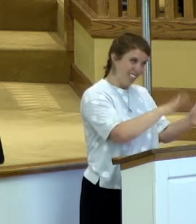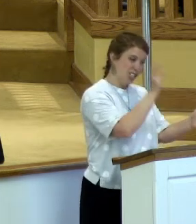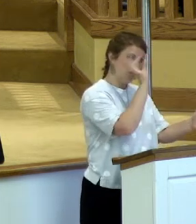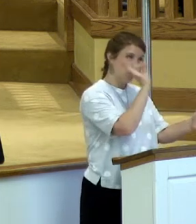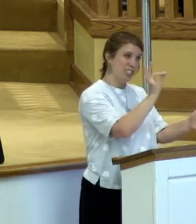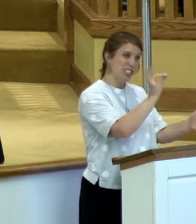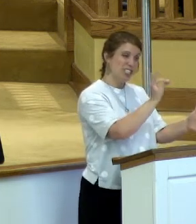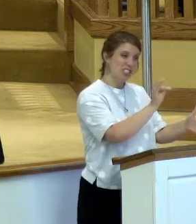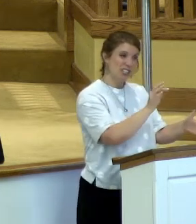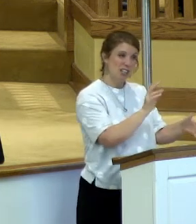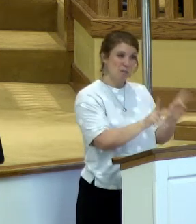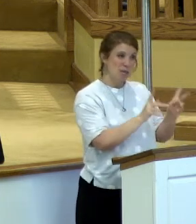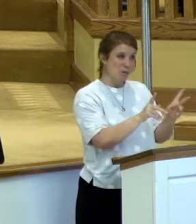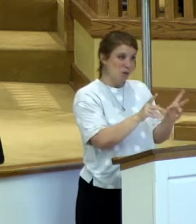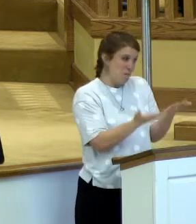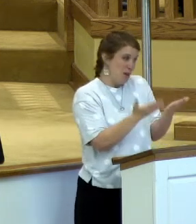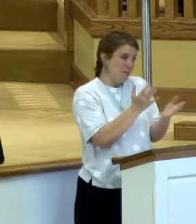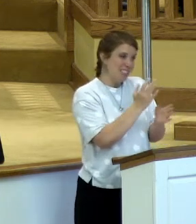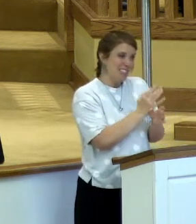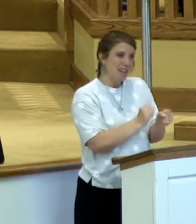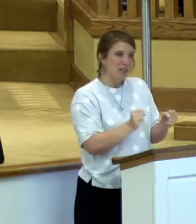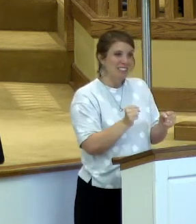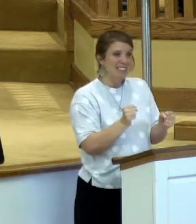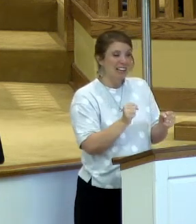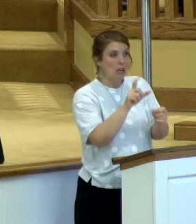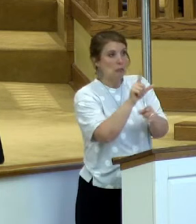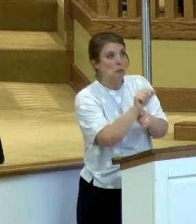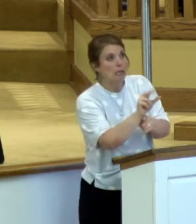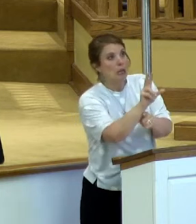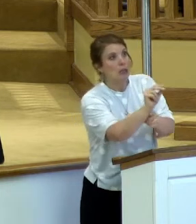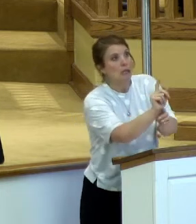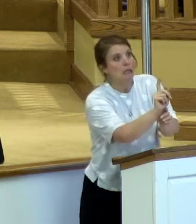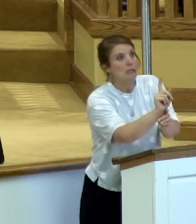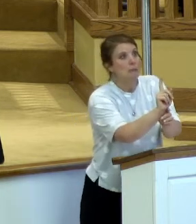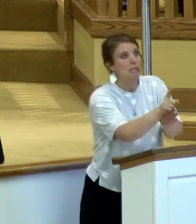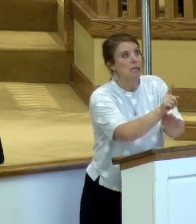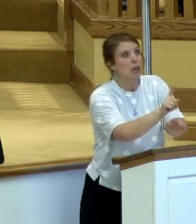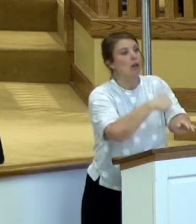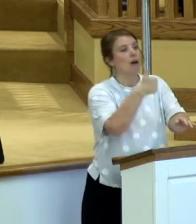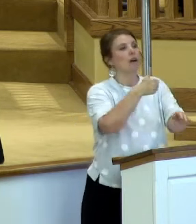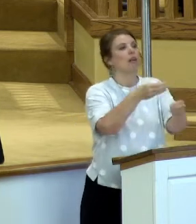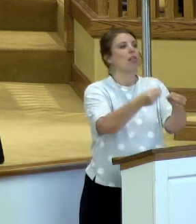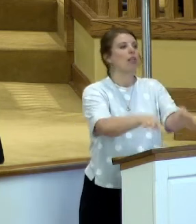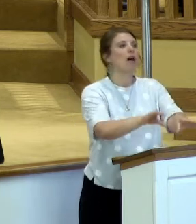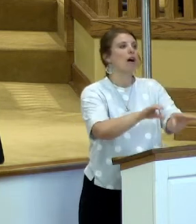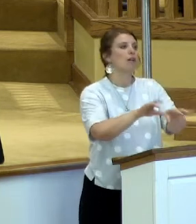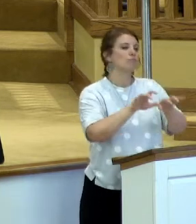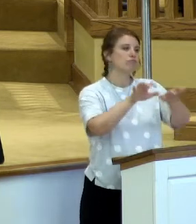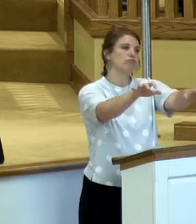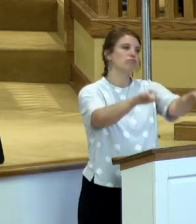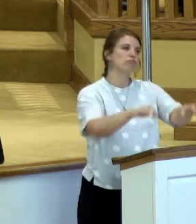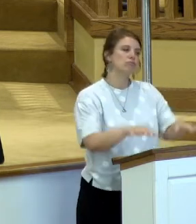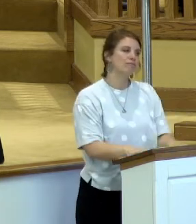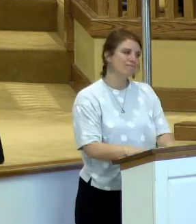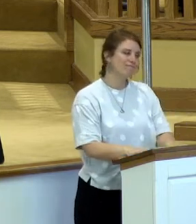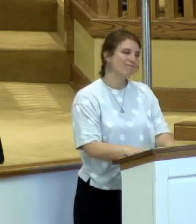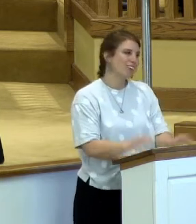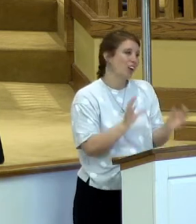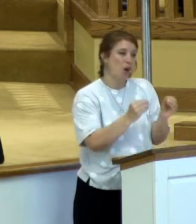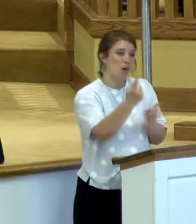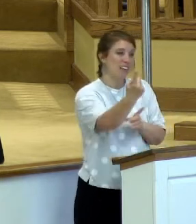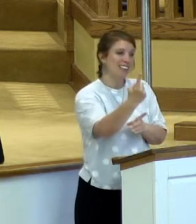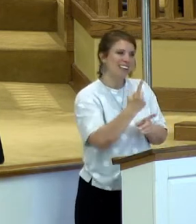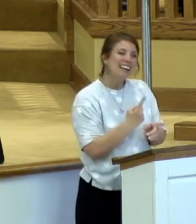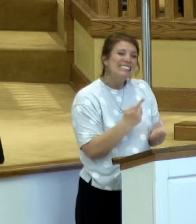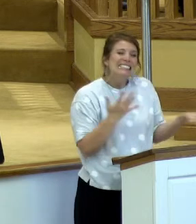about to respond, people might have gotten saved, but they went an extra 20 or 30 minutes longer, and they lost the crowd. And nobody